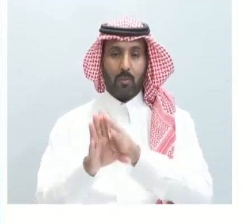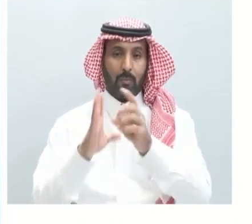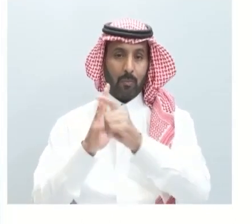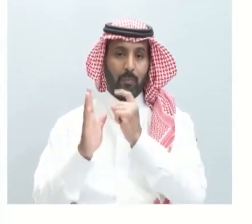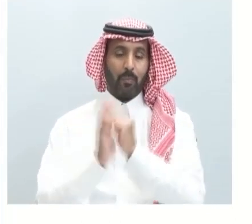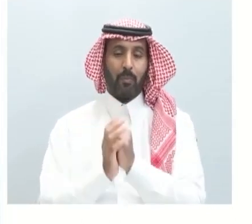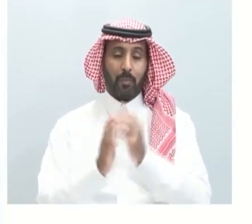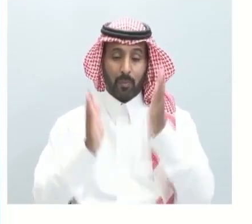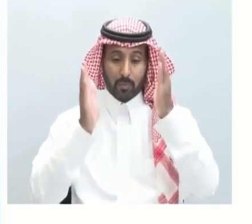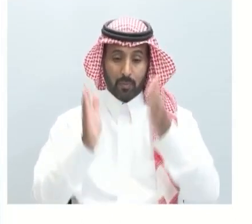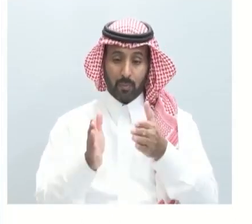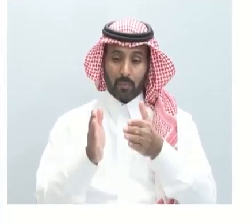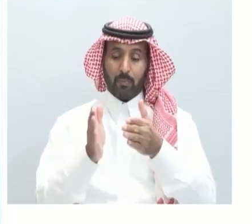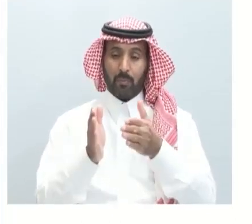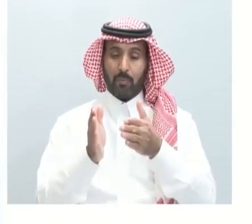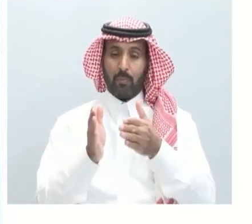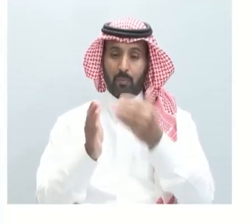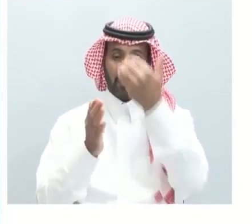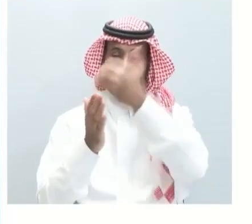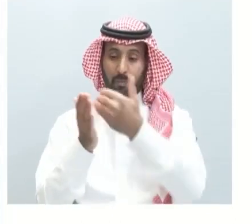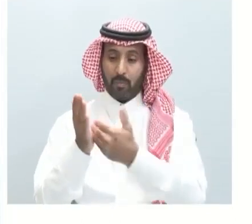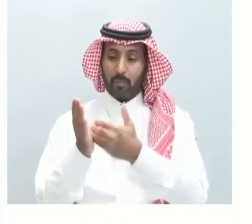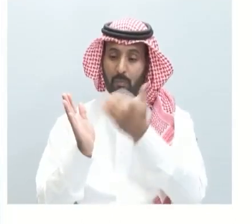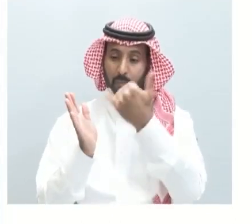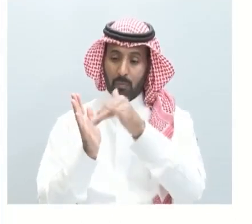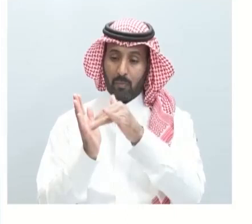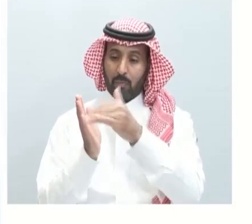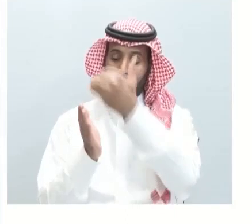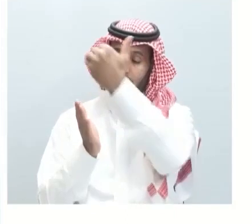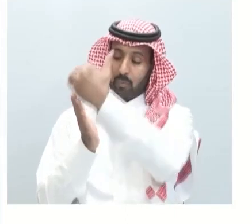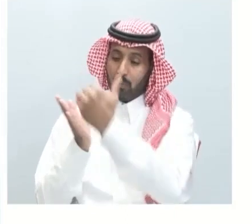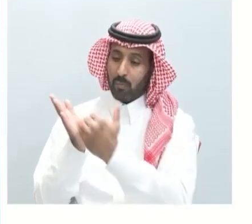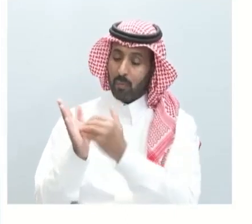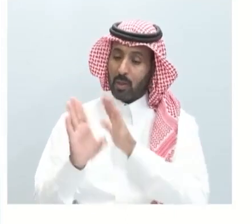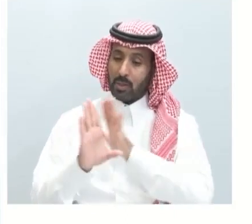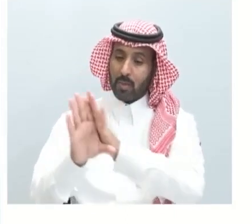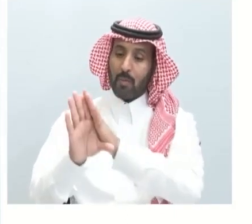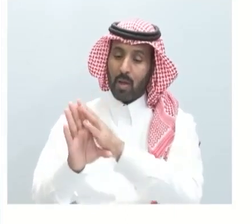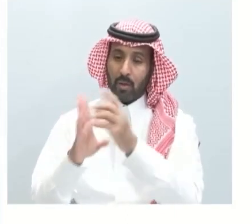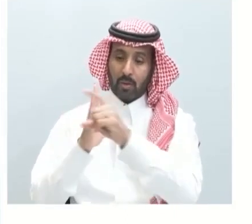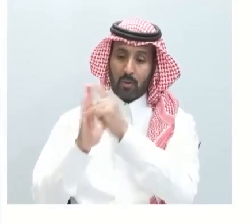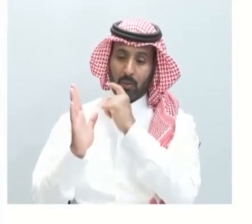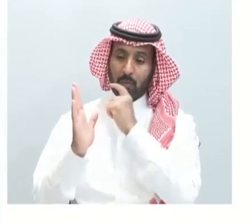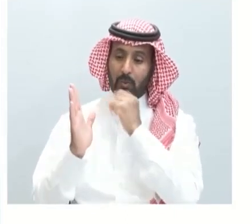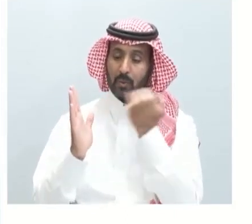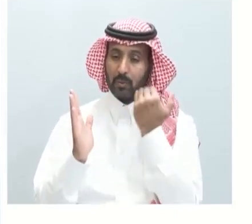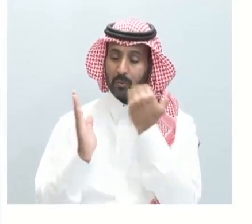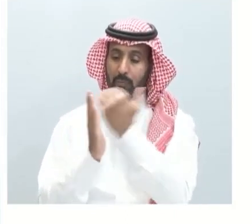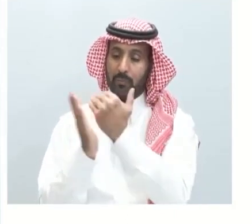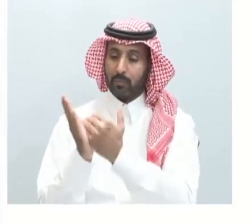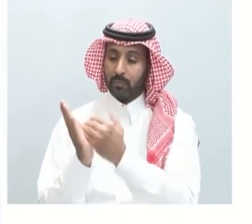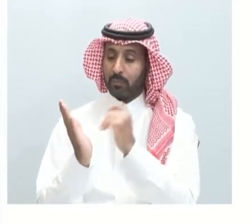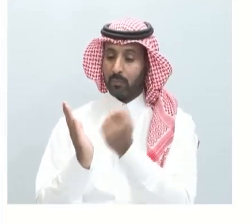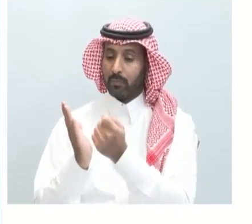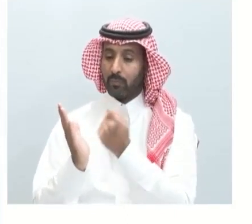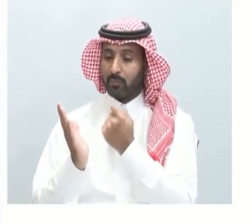body par the the body paragraphs the middle in the middle of the essay that support the topic sentence the paragraph